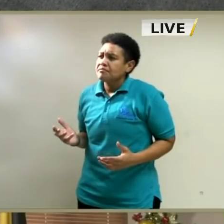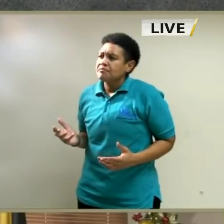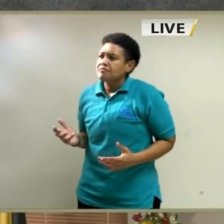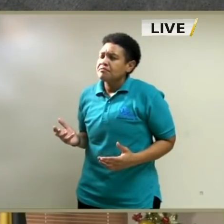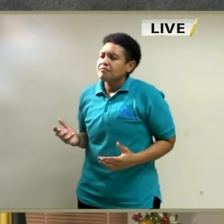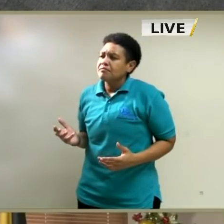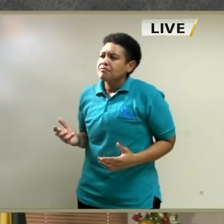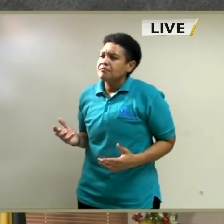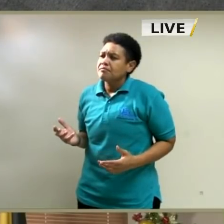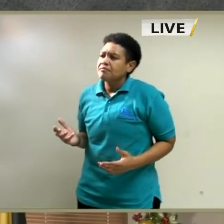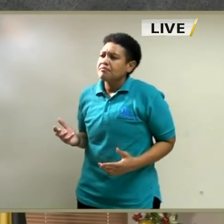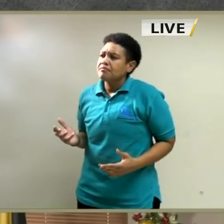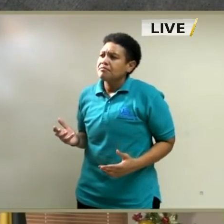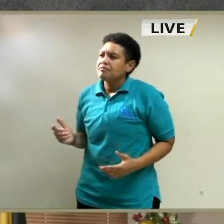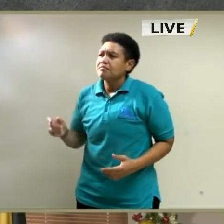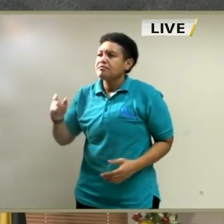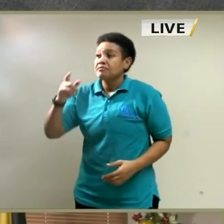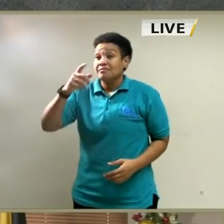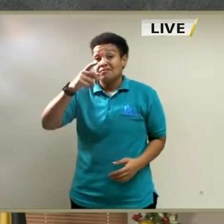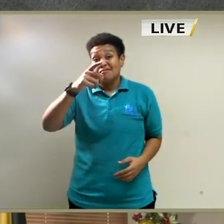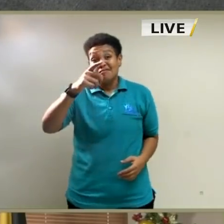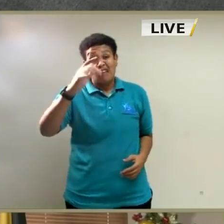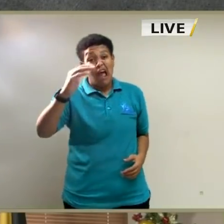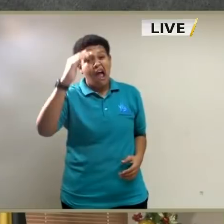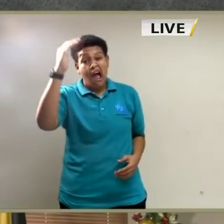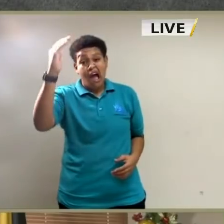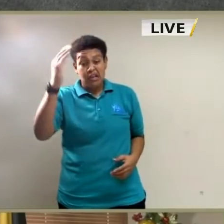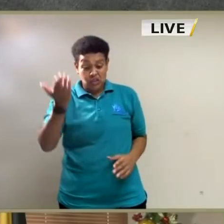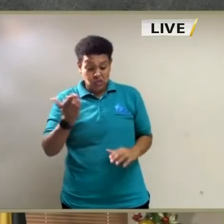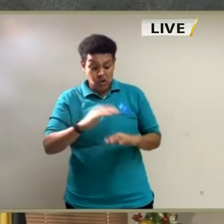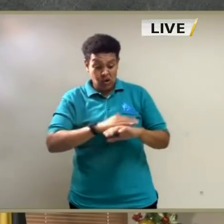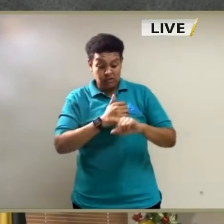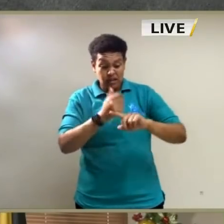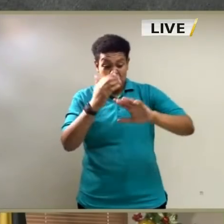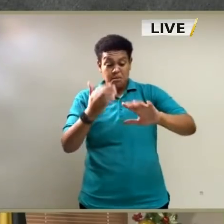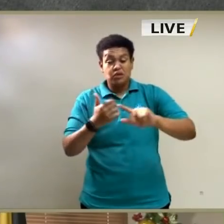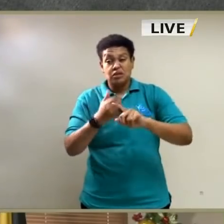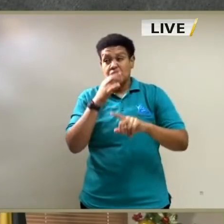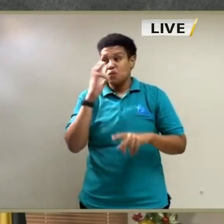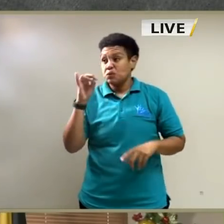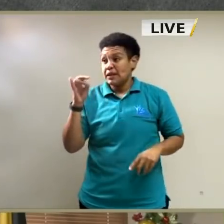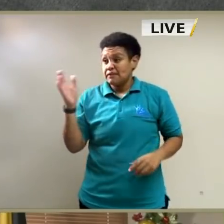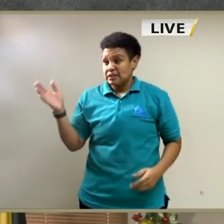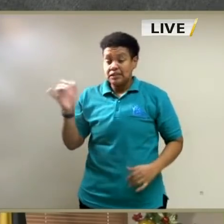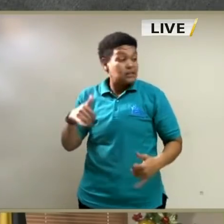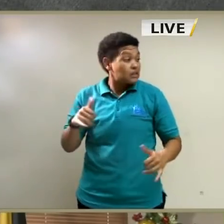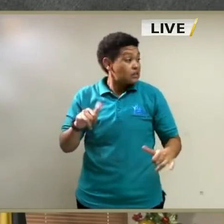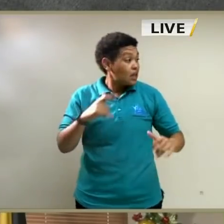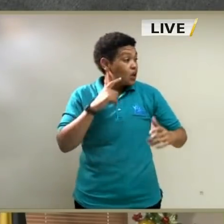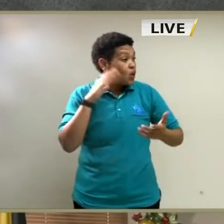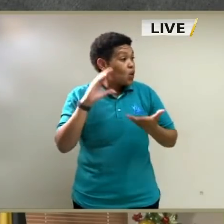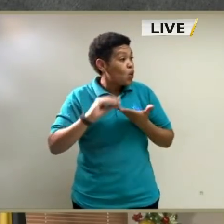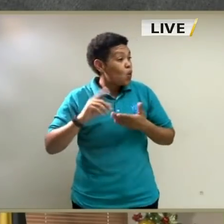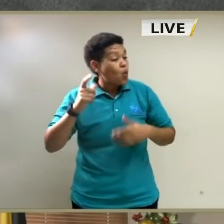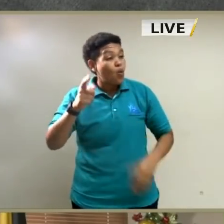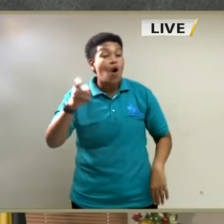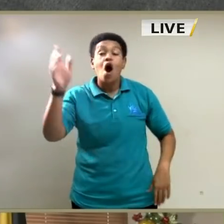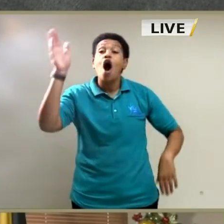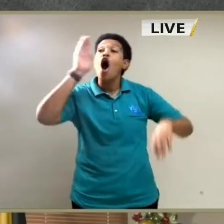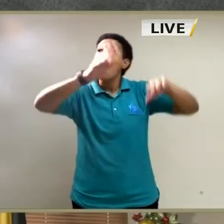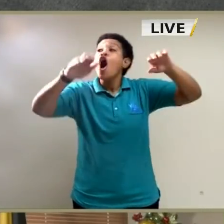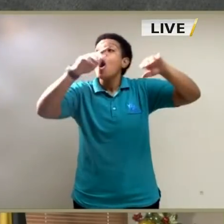the highest coverage is persons in their 70s, but that's still too low. We want everybody in their